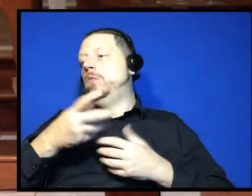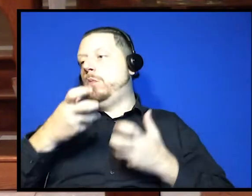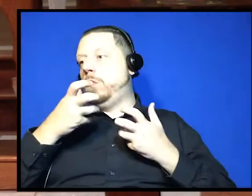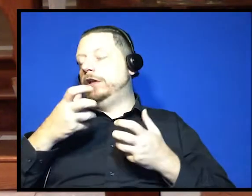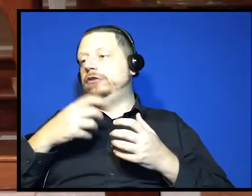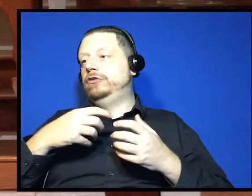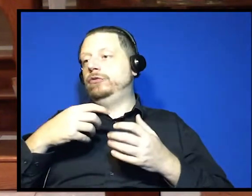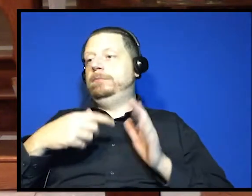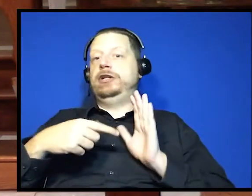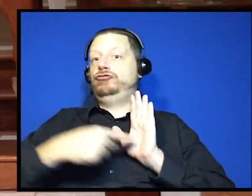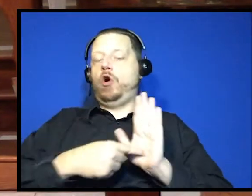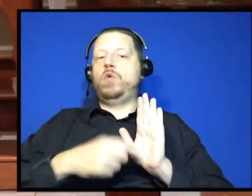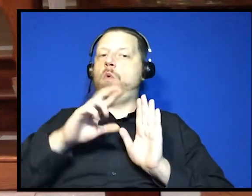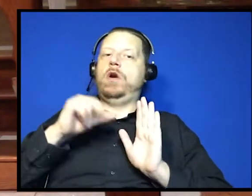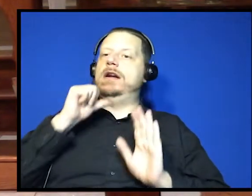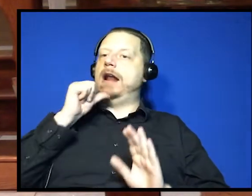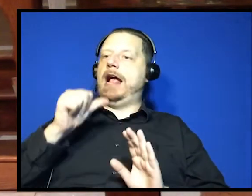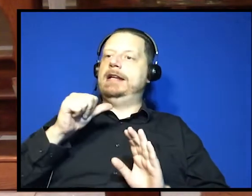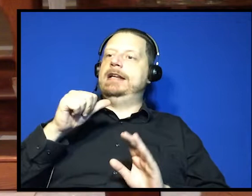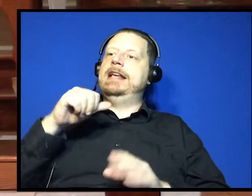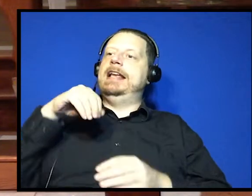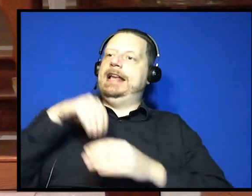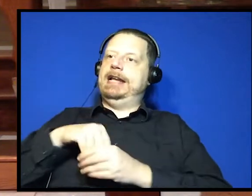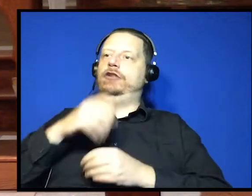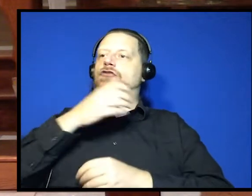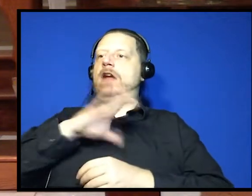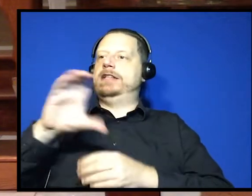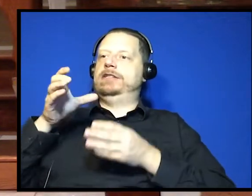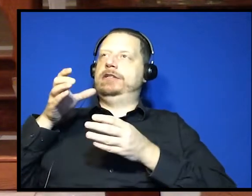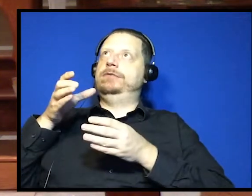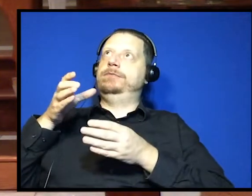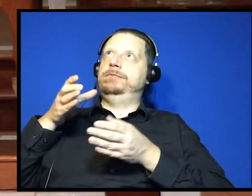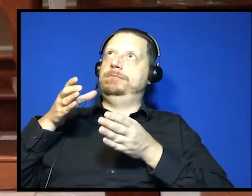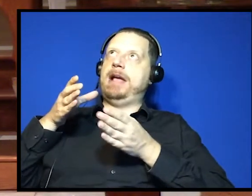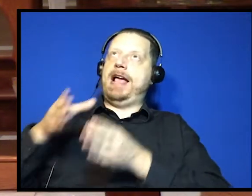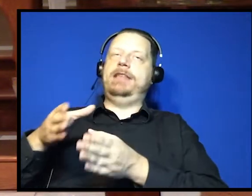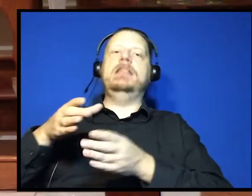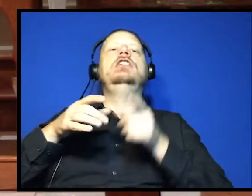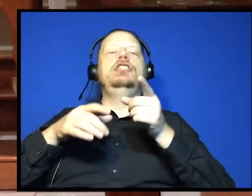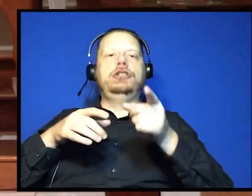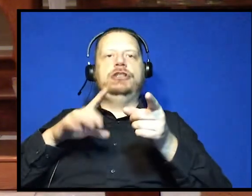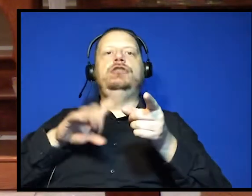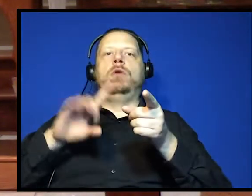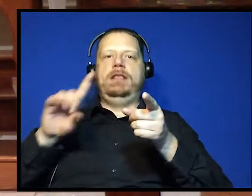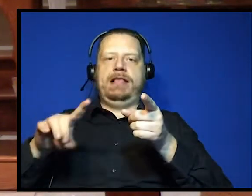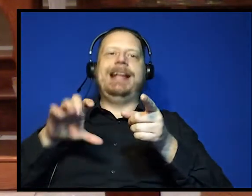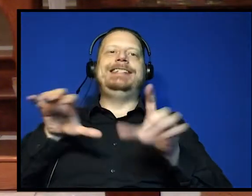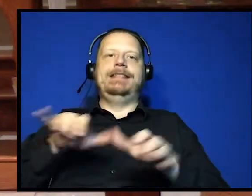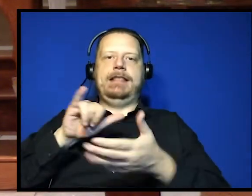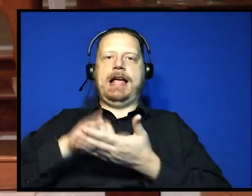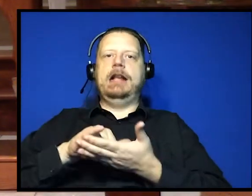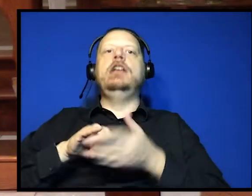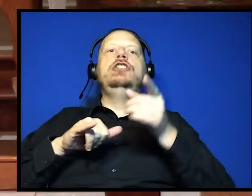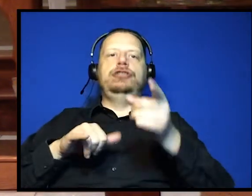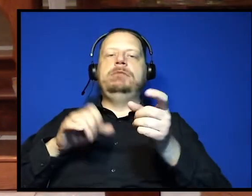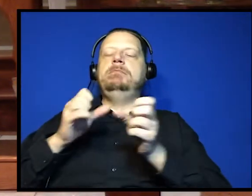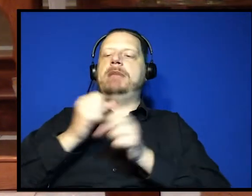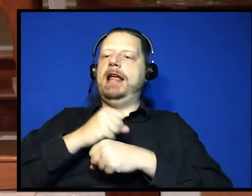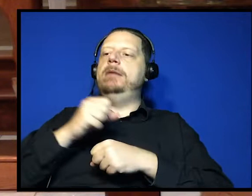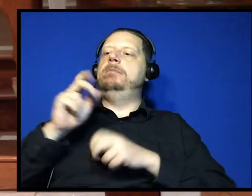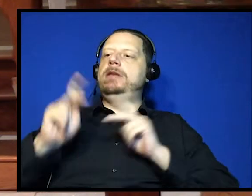not, in the direction of Christ, she did that. And she made people ask